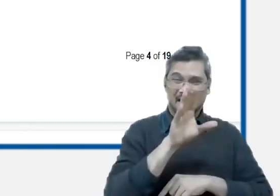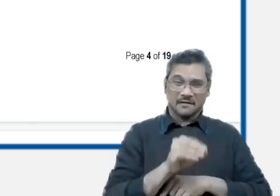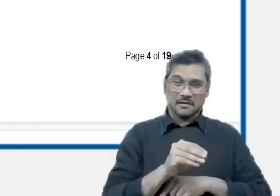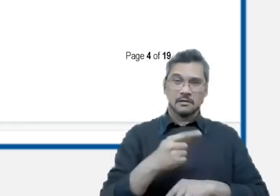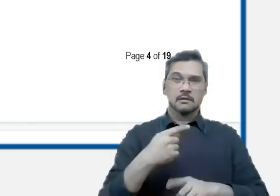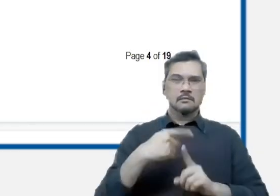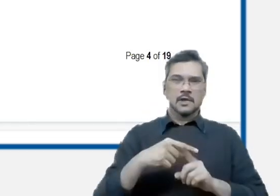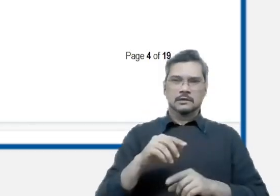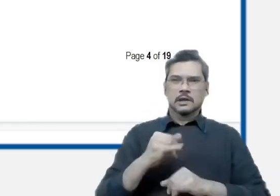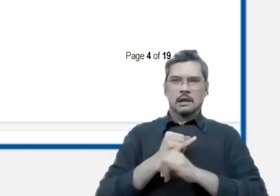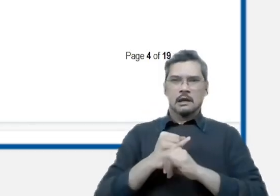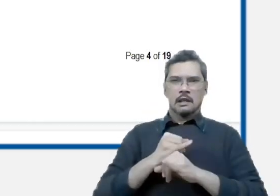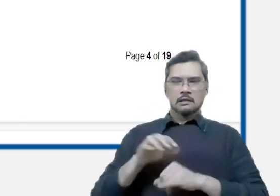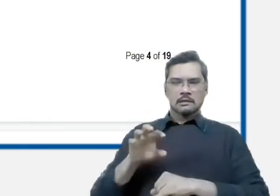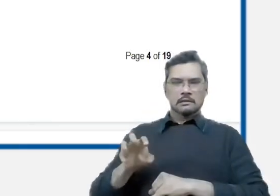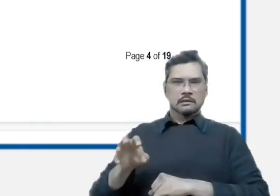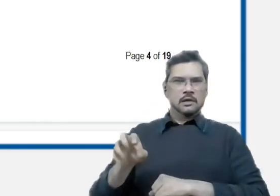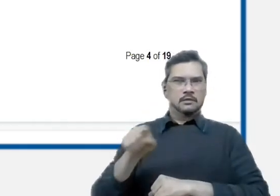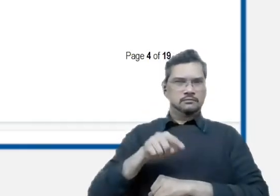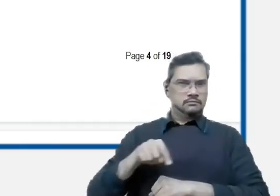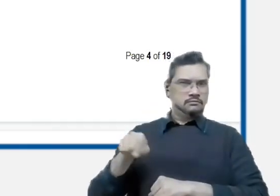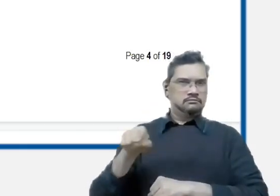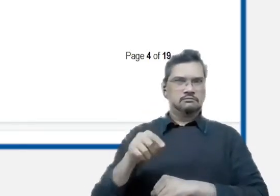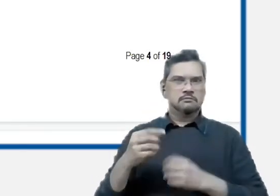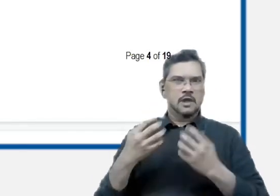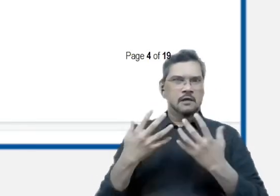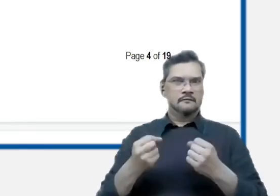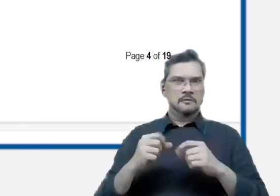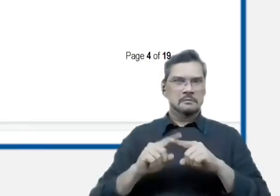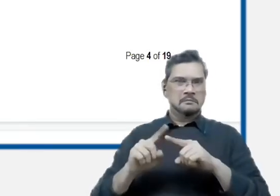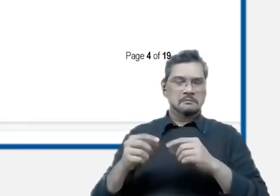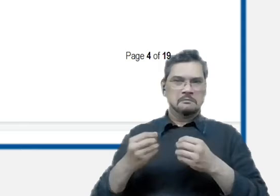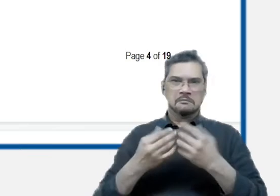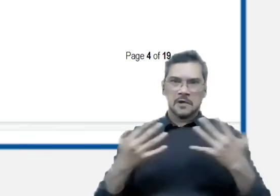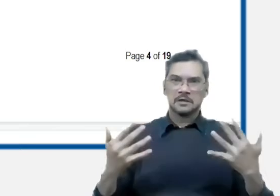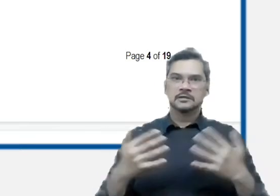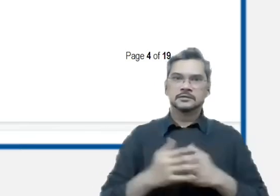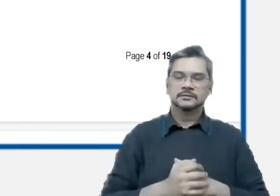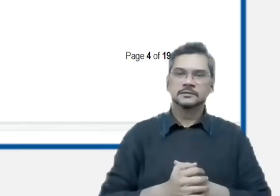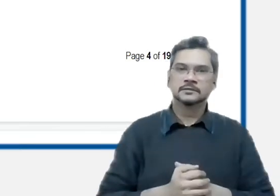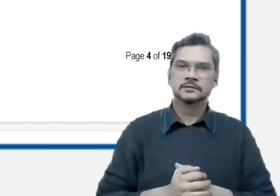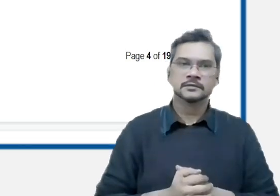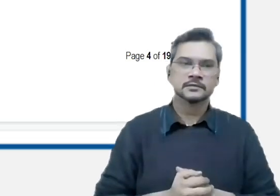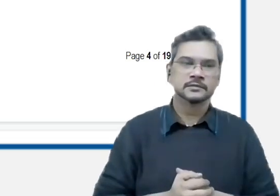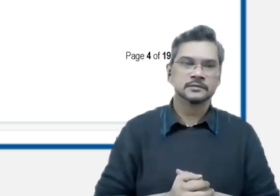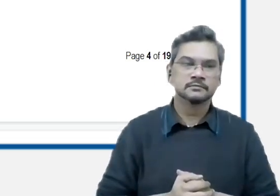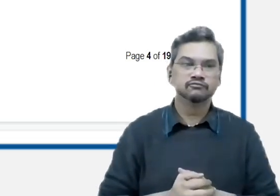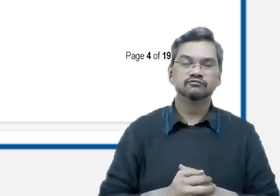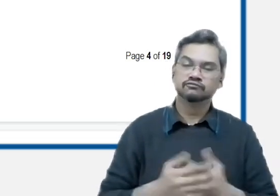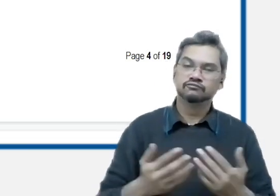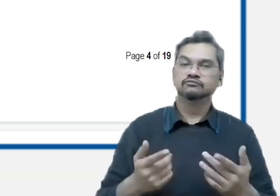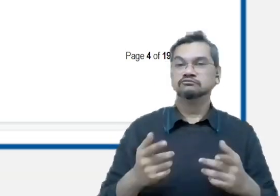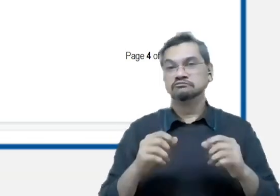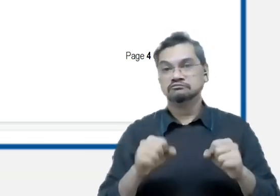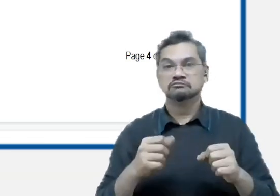Declare our determination to deliver on our commitments to the implementation of the Sendai framework, the program of action, the